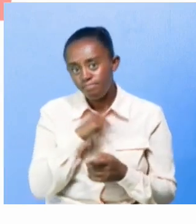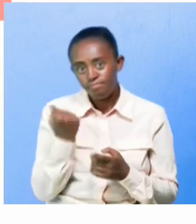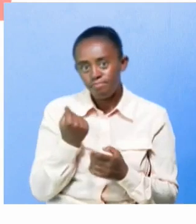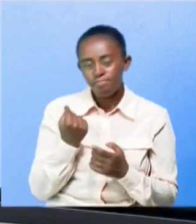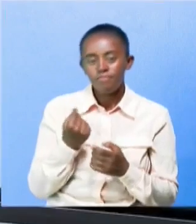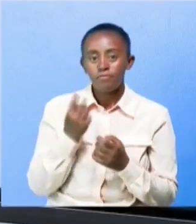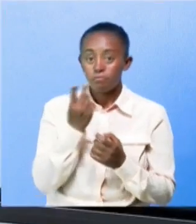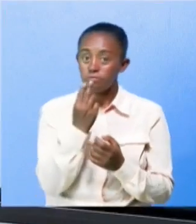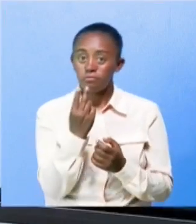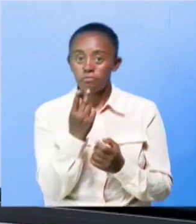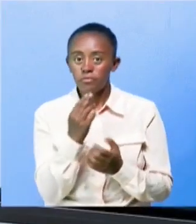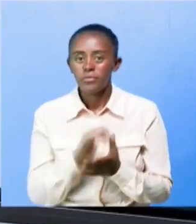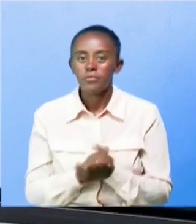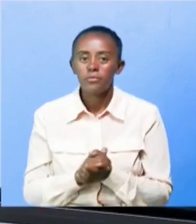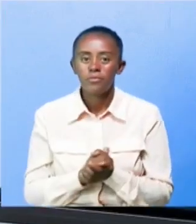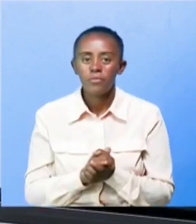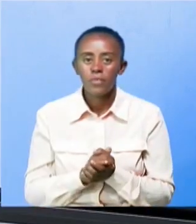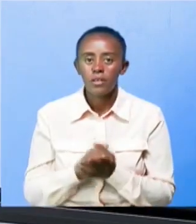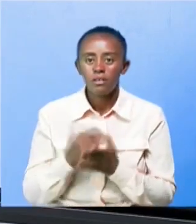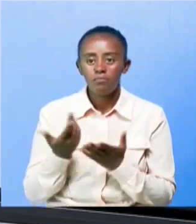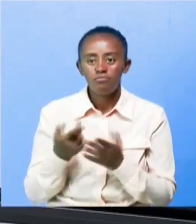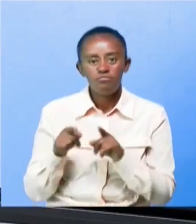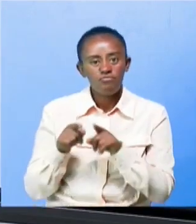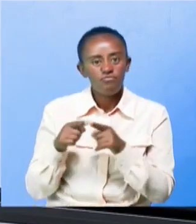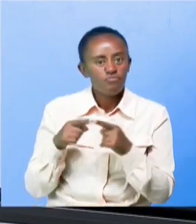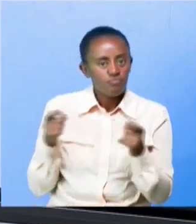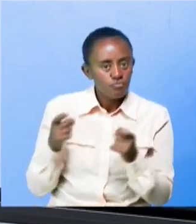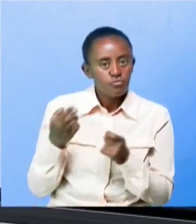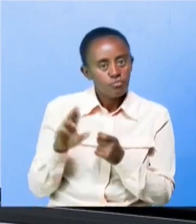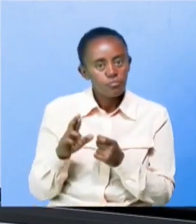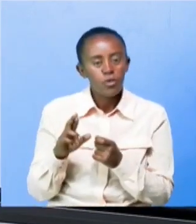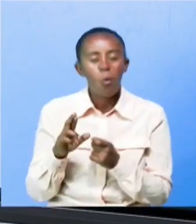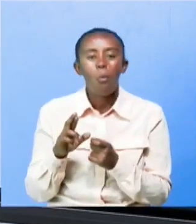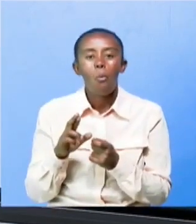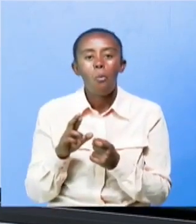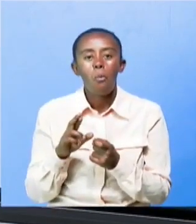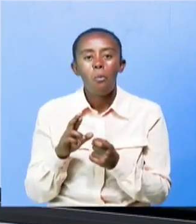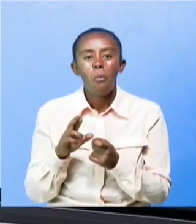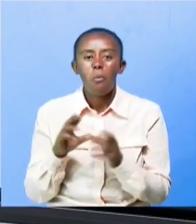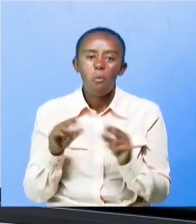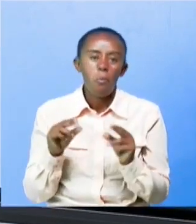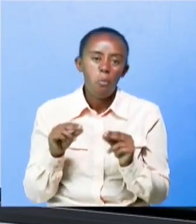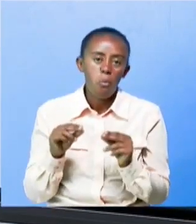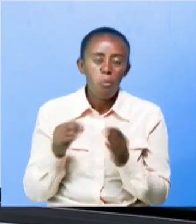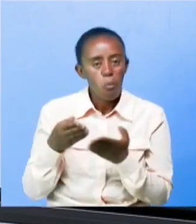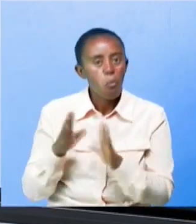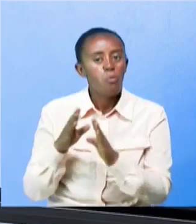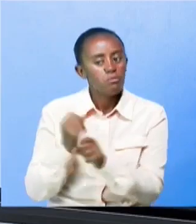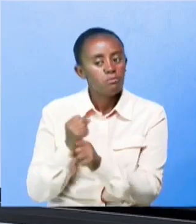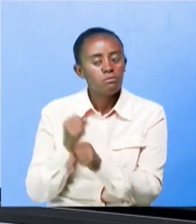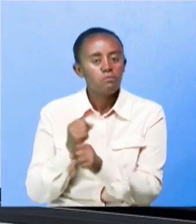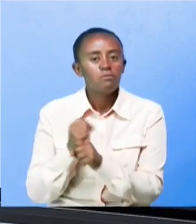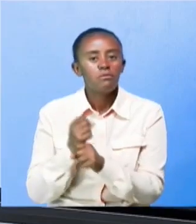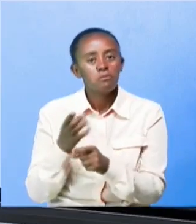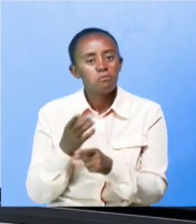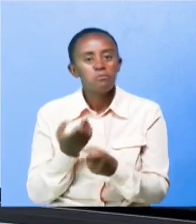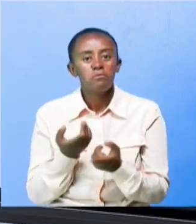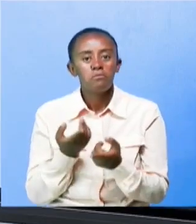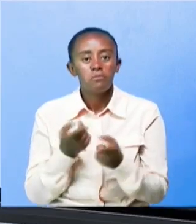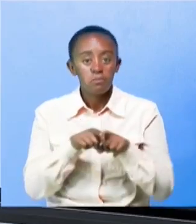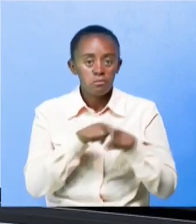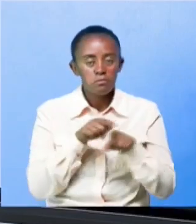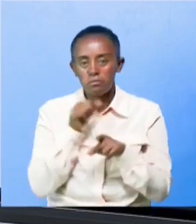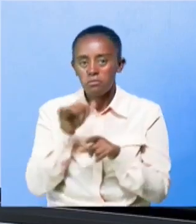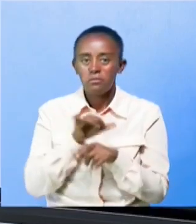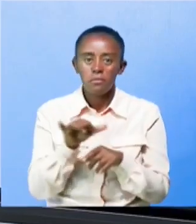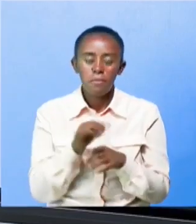To talk about refusing something or saying I am willing to do something, we also